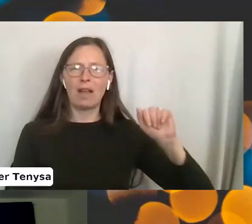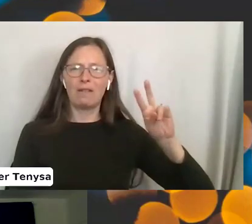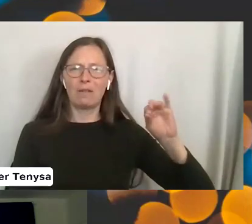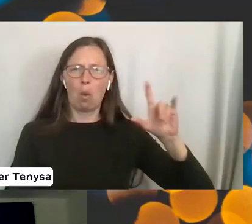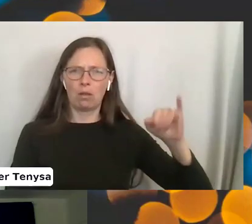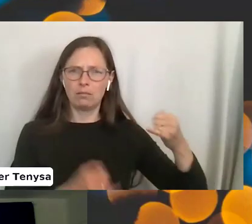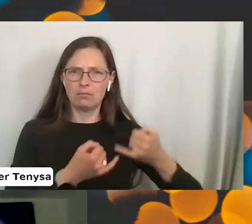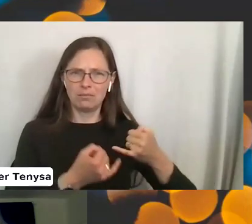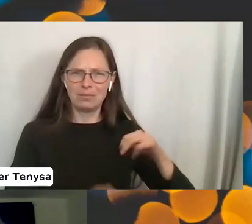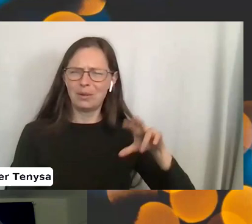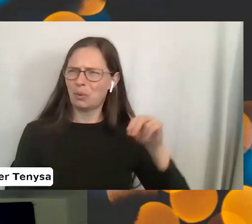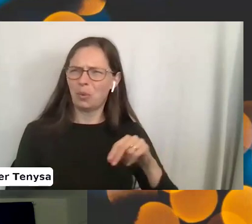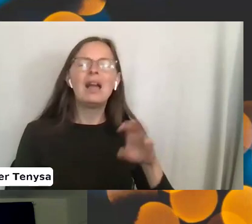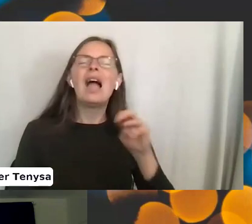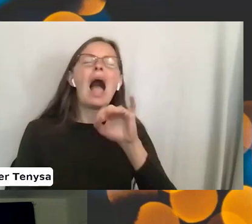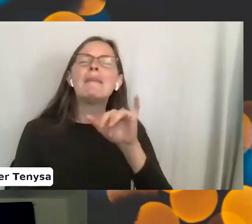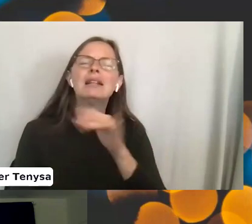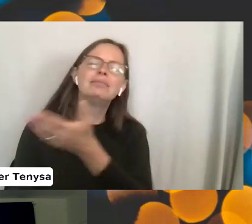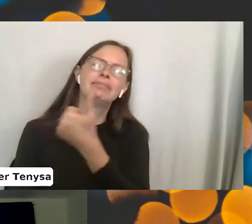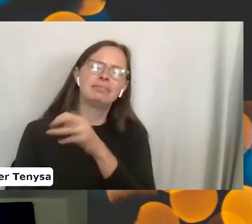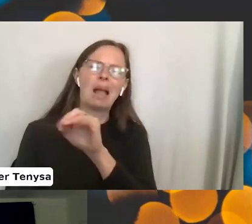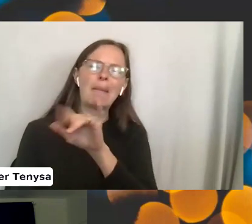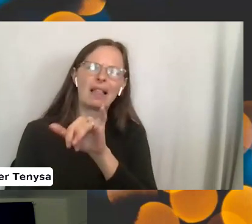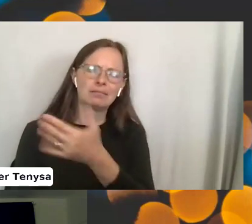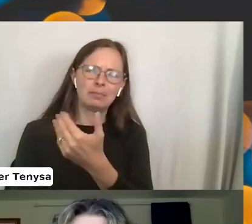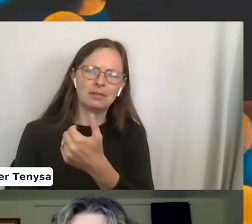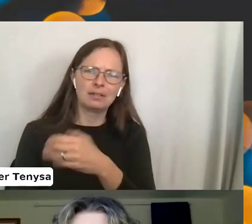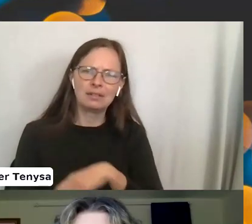Emily, bring No. Emily on. Emily.